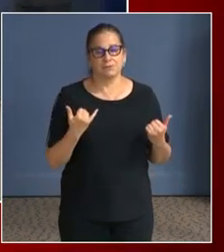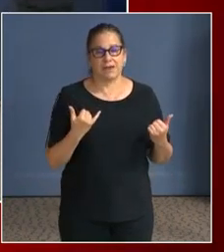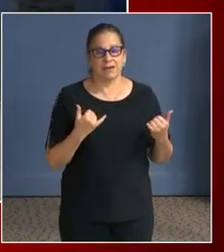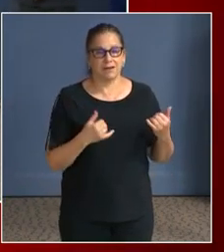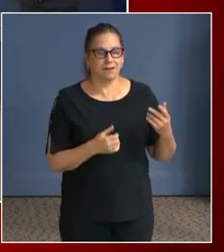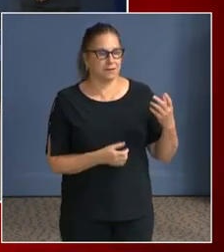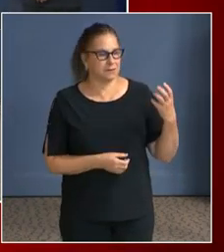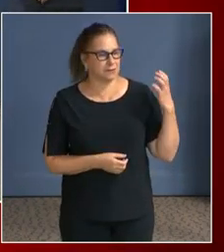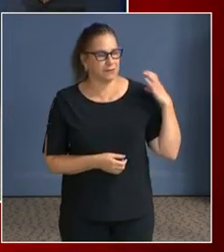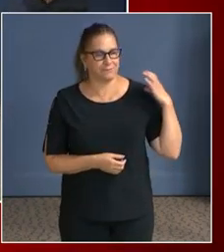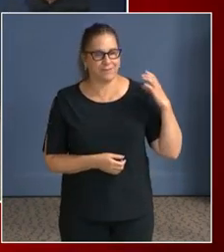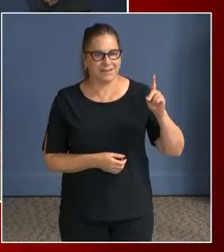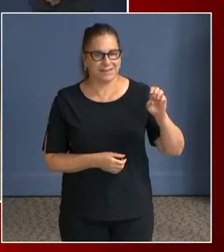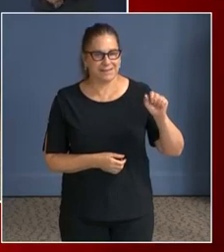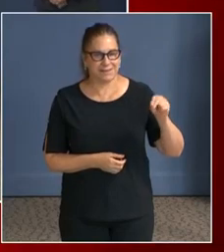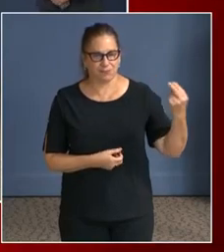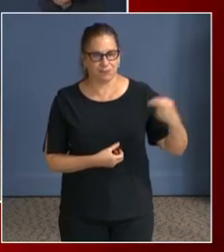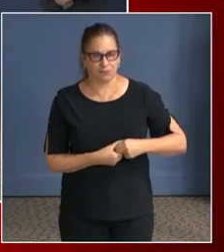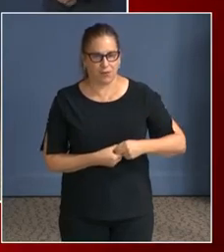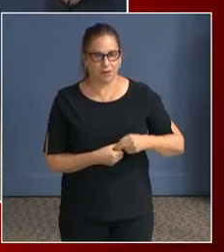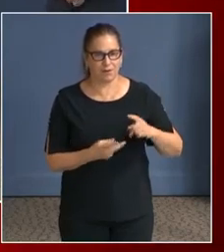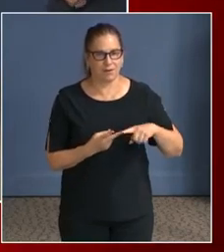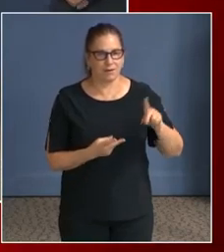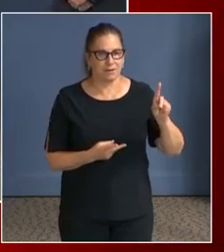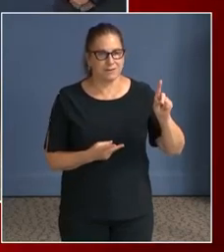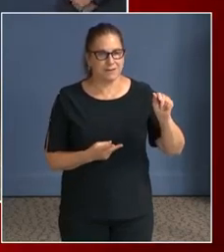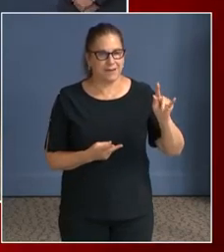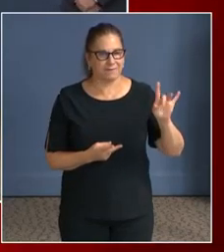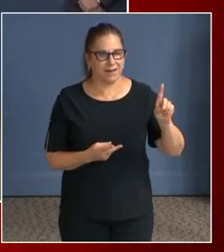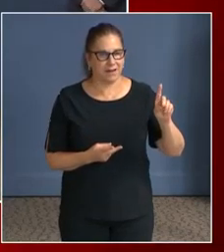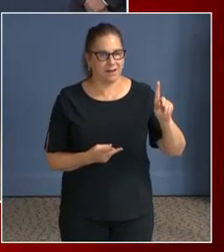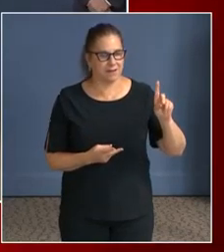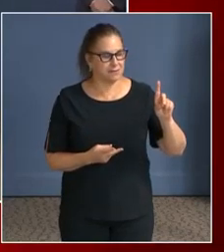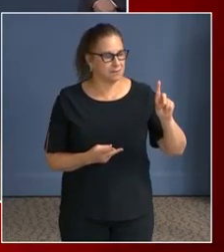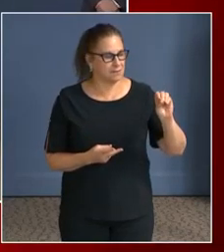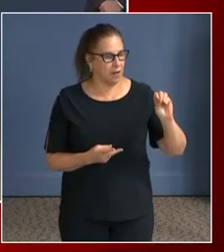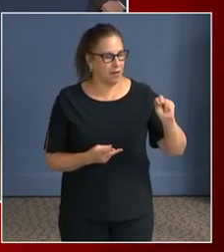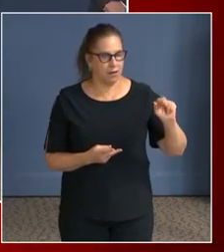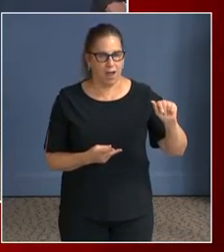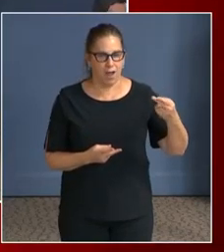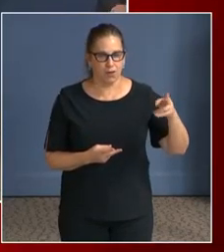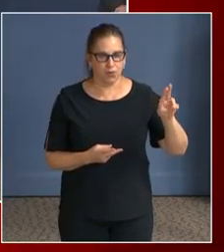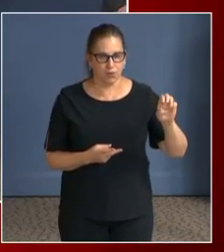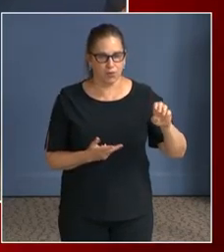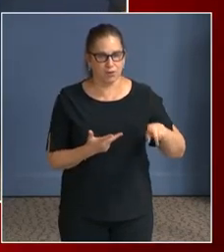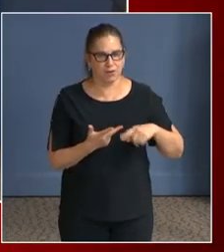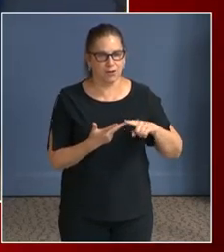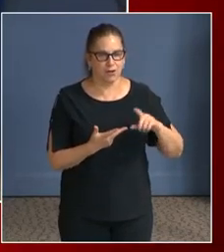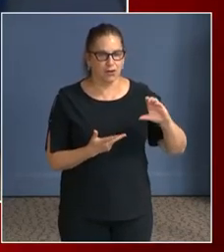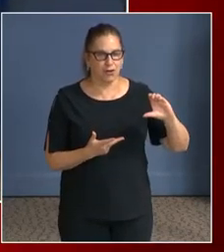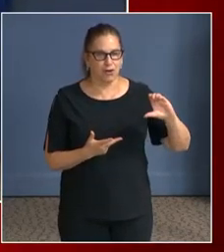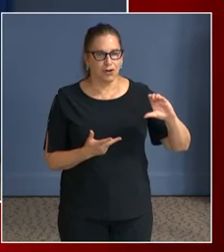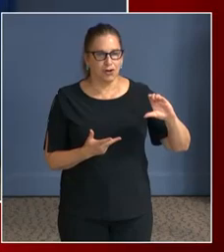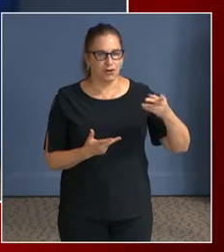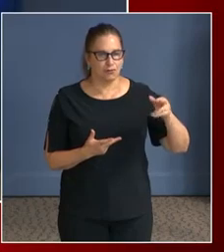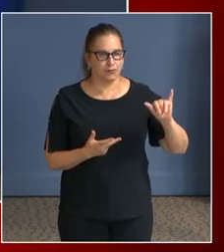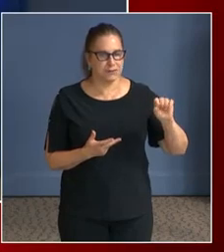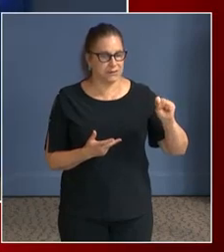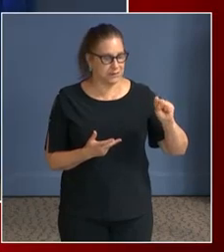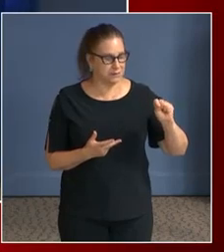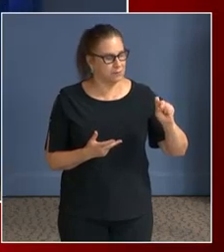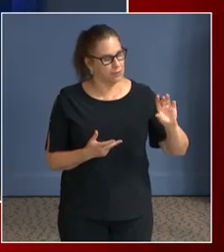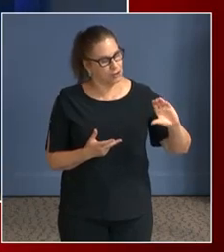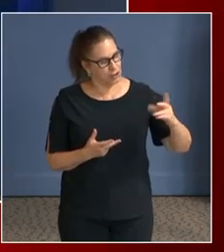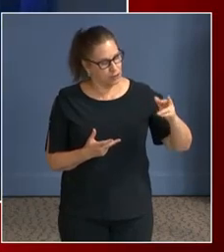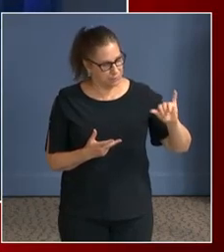Kevin Donahue and Chris Rodriguez, who will provide an update on the upcoming holiday weekend, and we